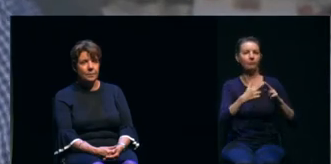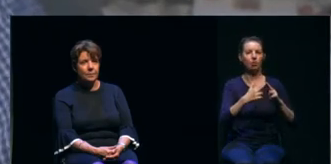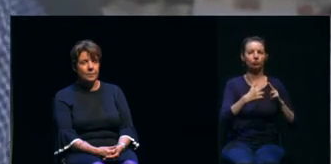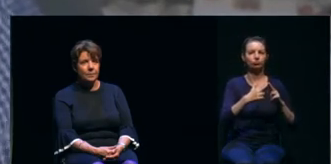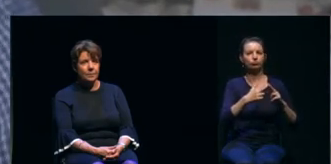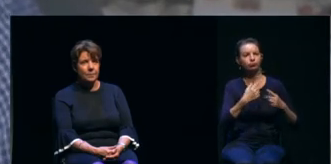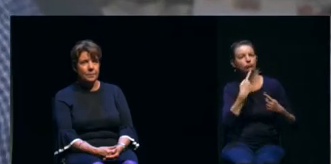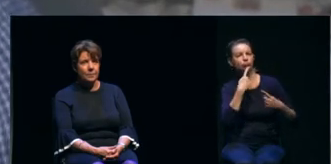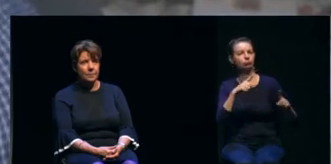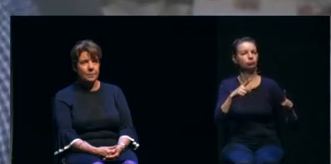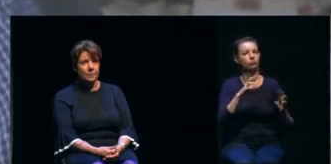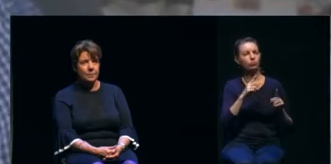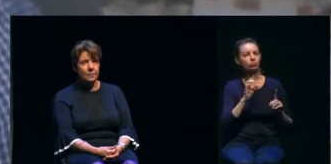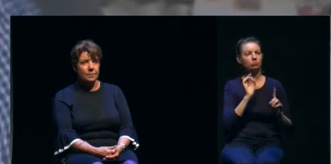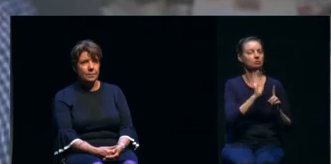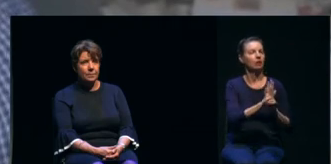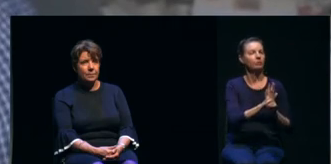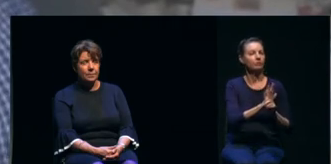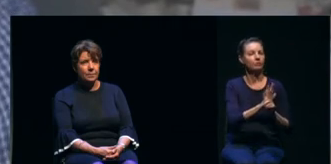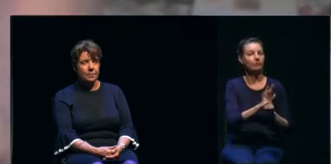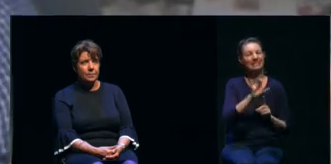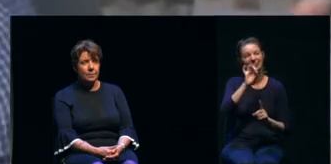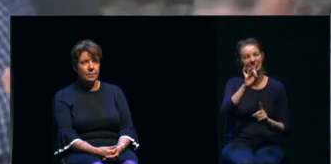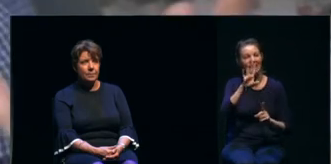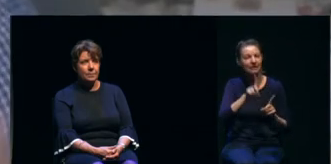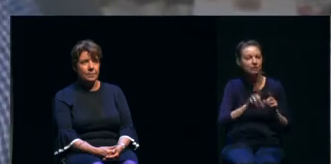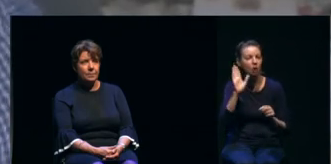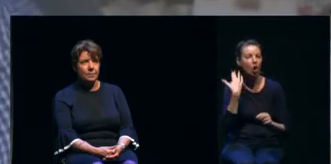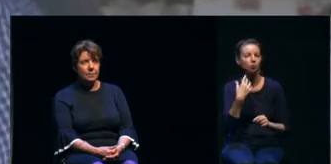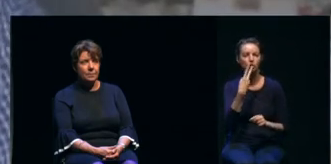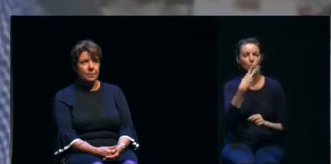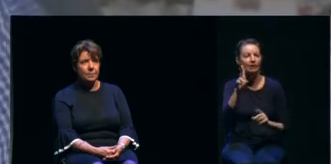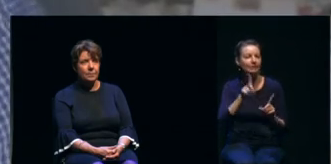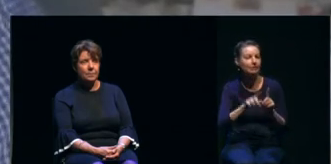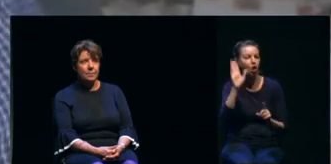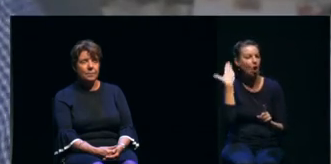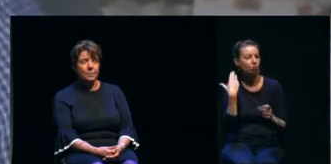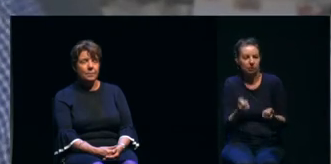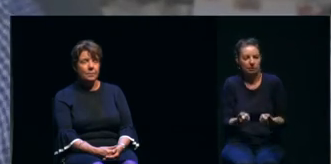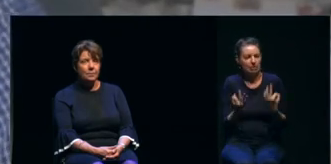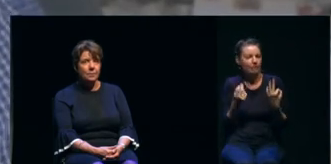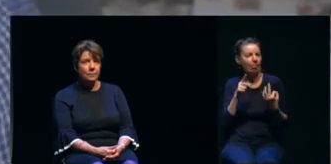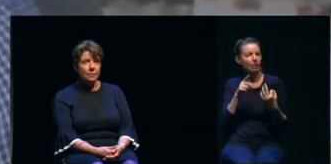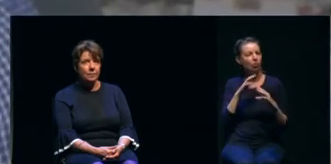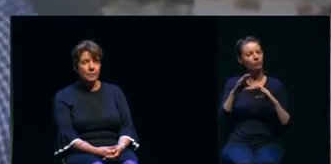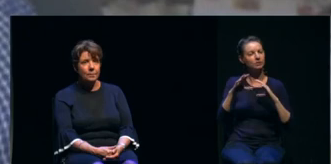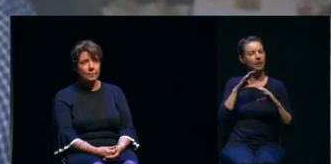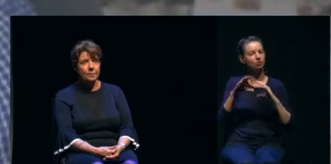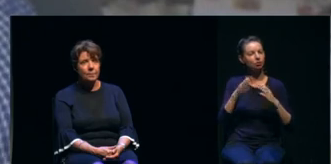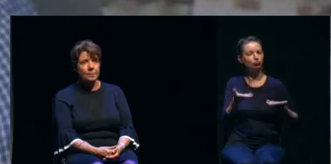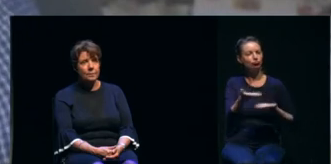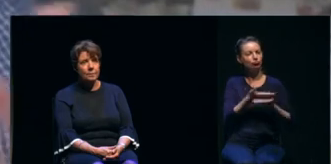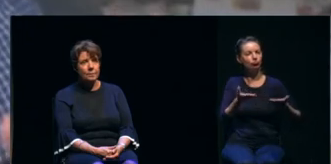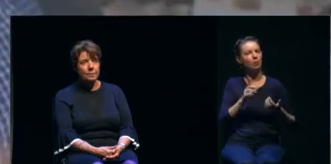something that I was as aware of 10 or 20 years ago. We didn't have those conversations. And that's one of the other amazing things about